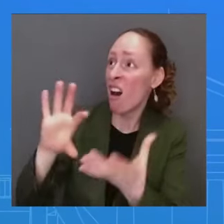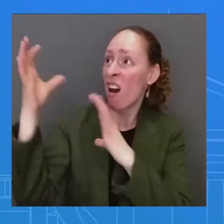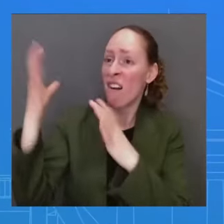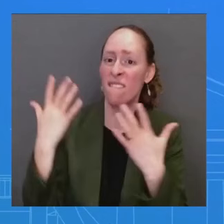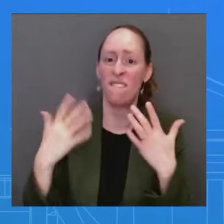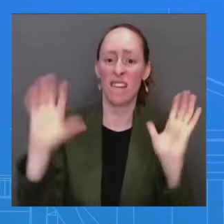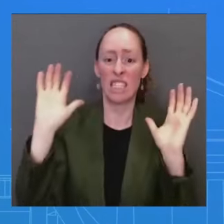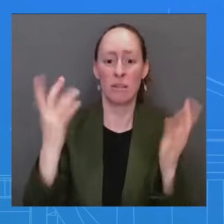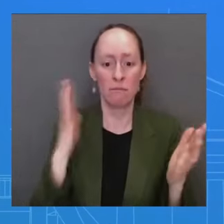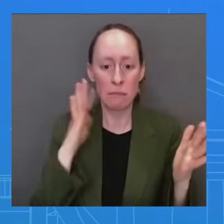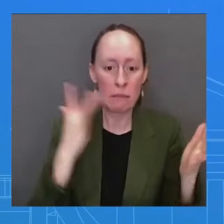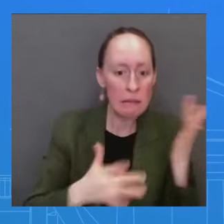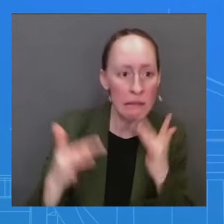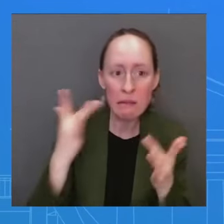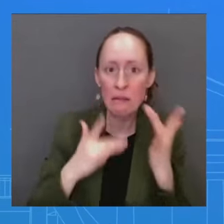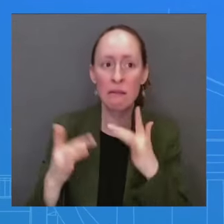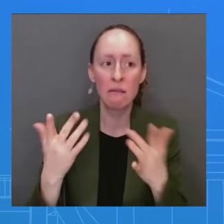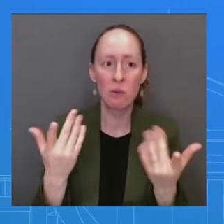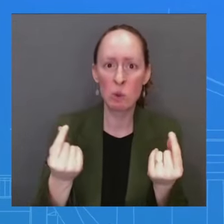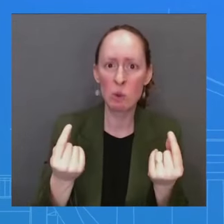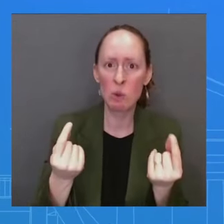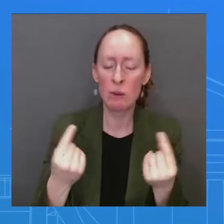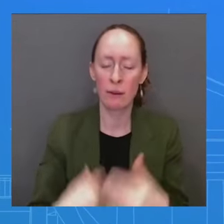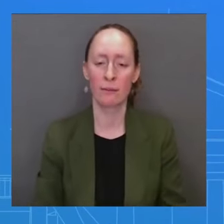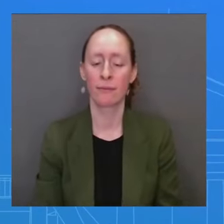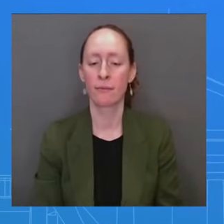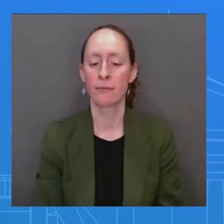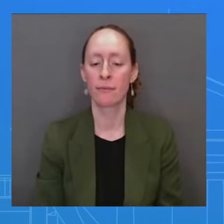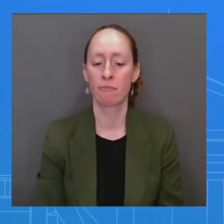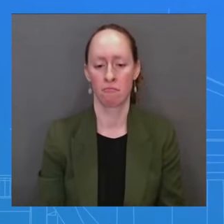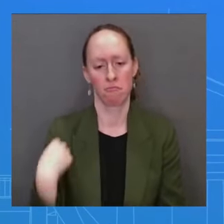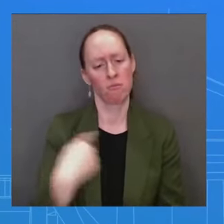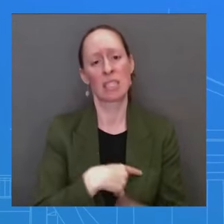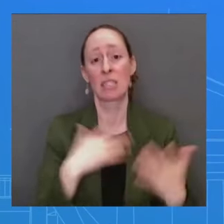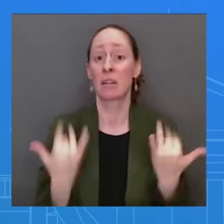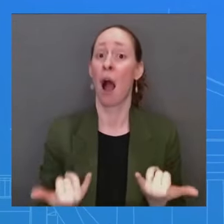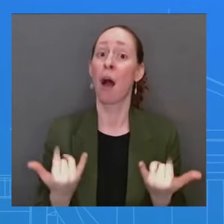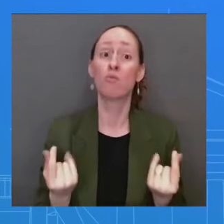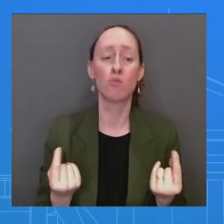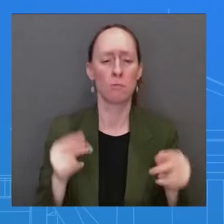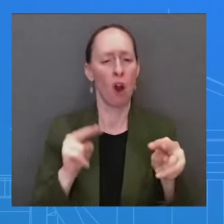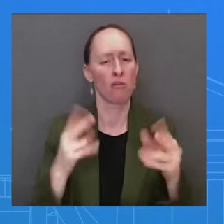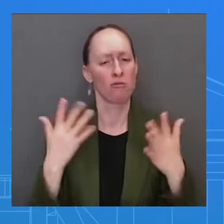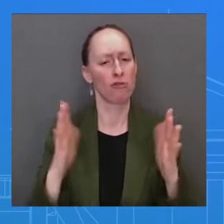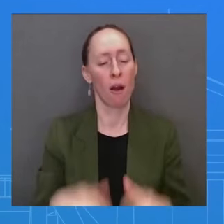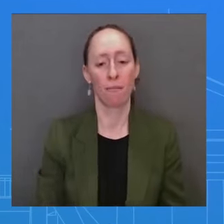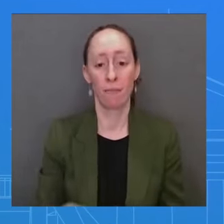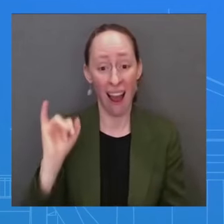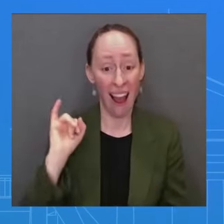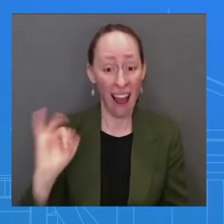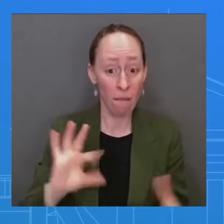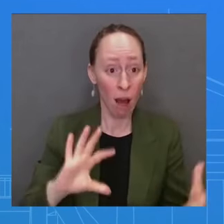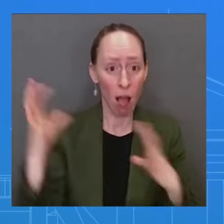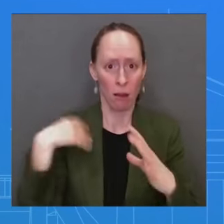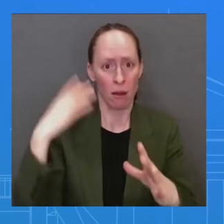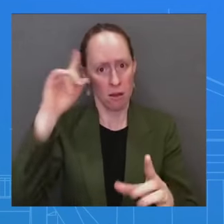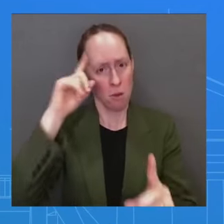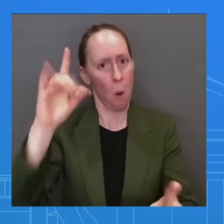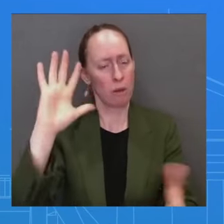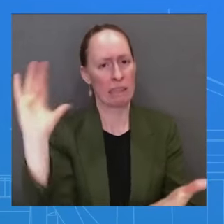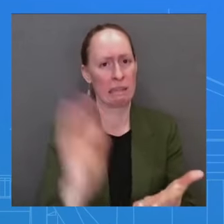situation, and we are taking action to make sure that doesn't happen. Got in the middle. Thanks, Karine.